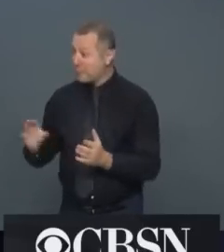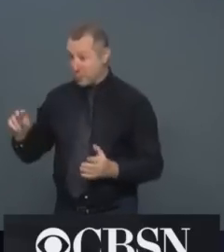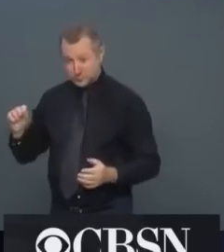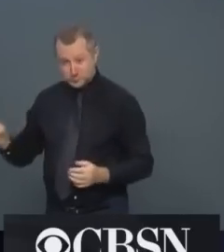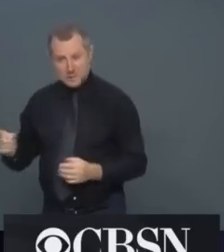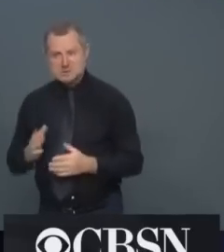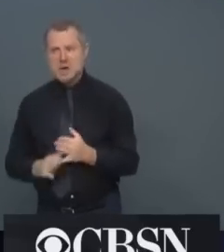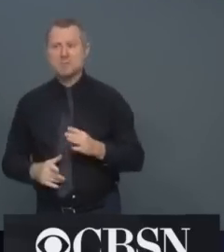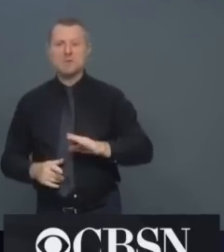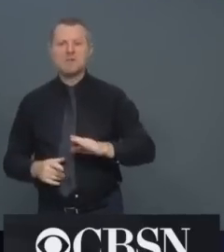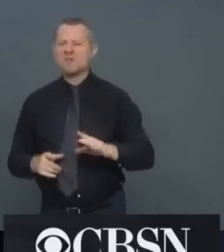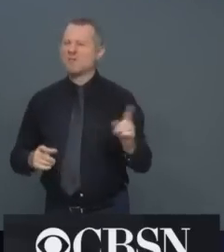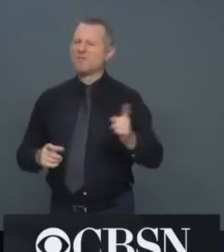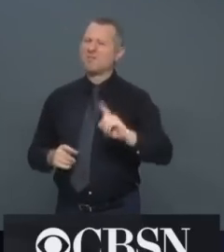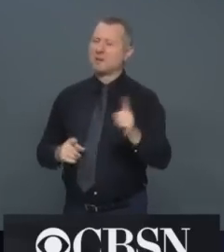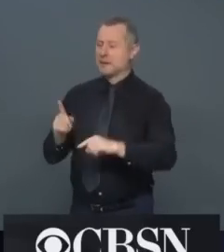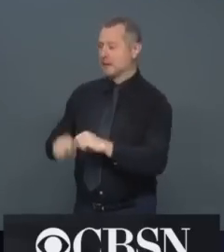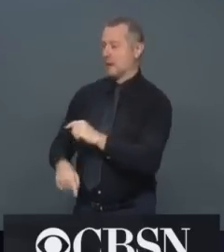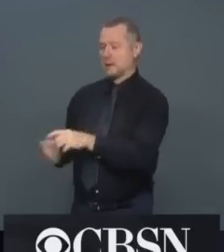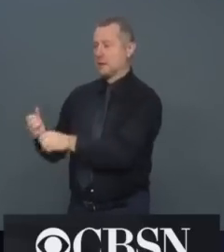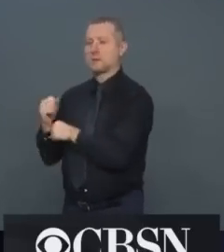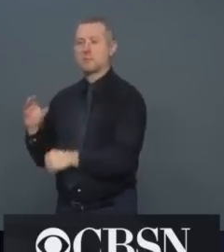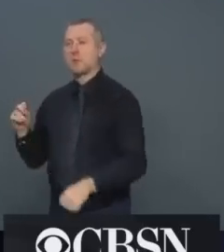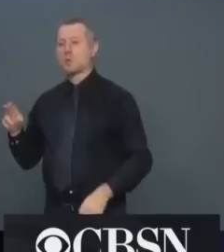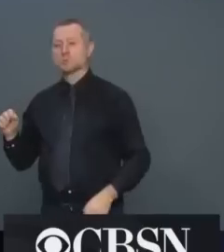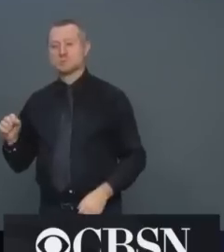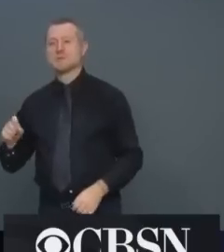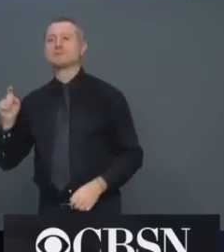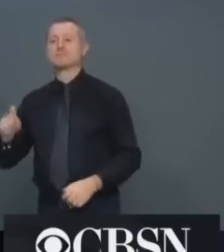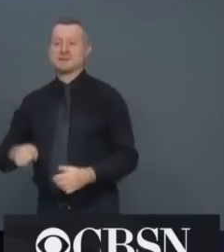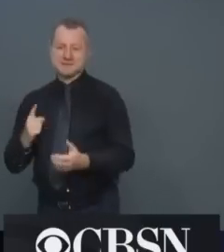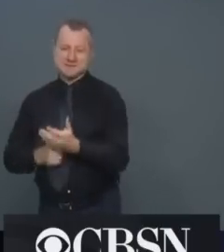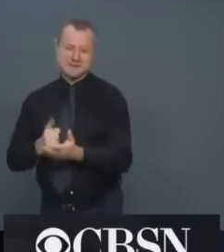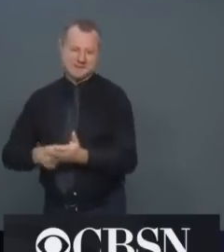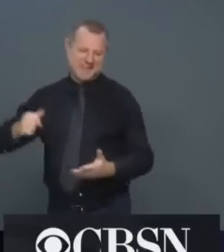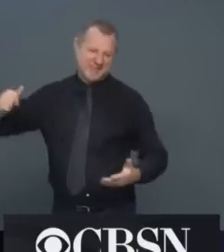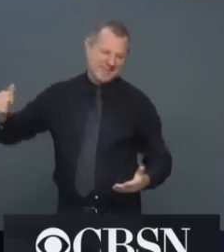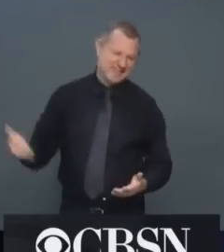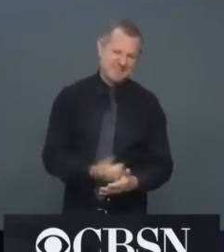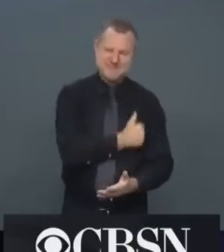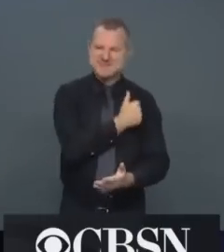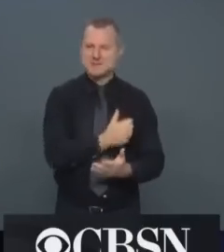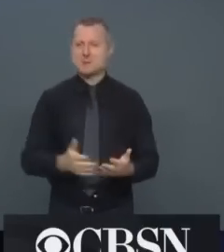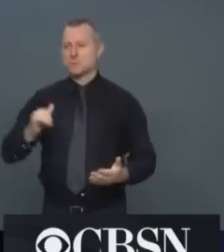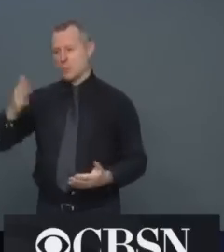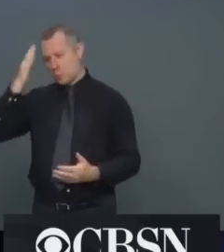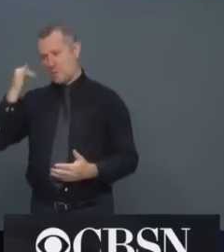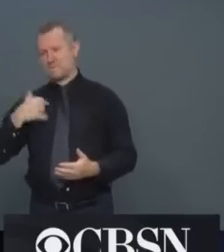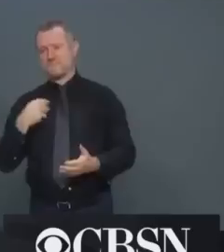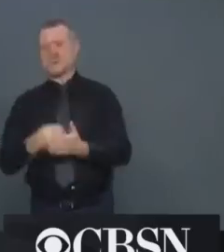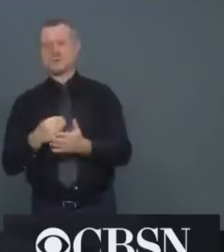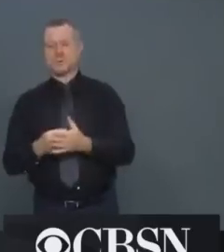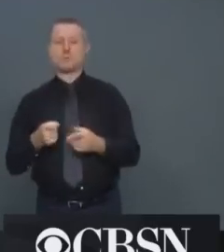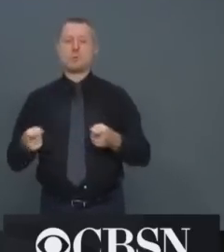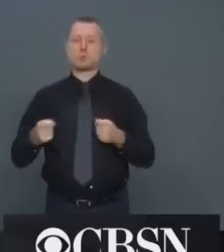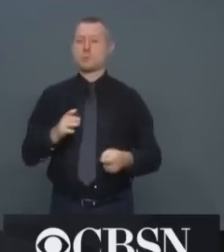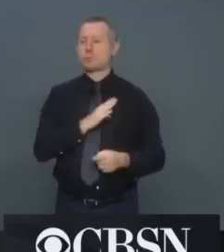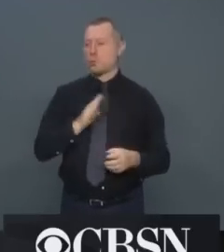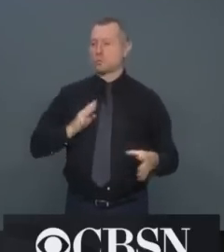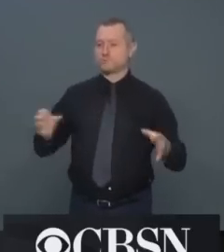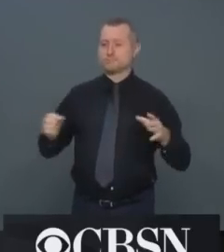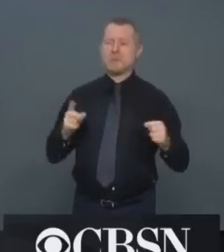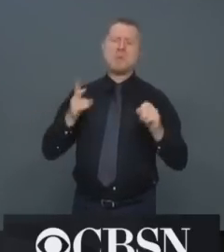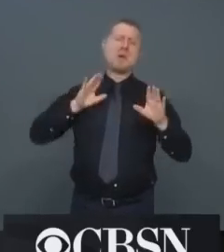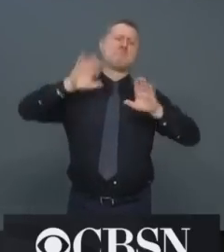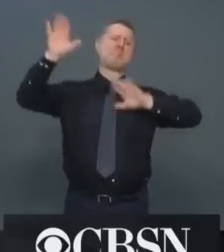right? You'd have to have that whole conversation first, and that's what a financial control board could do. I'd like to respond to our